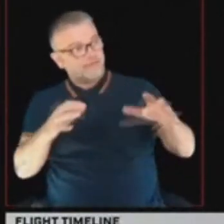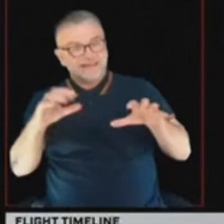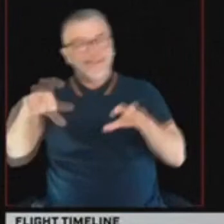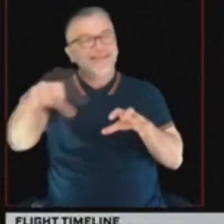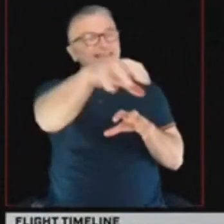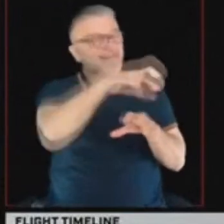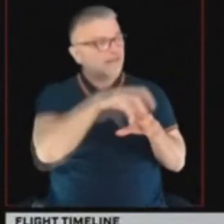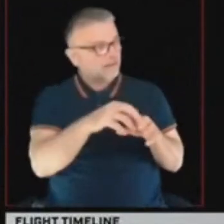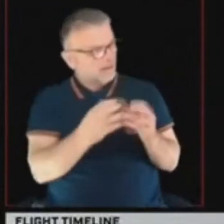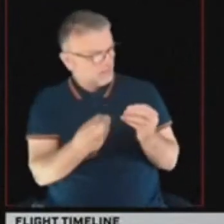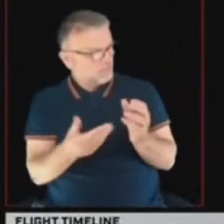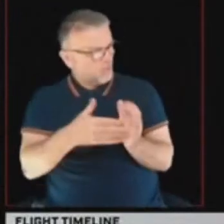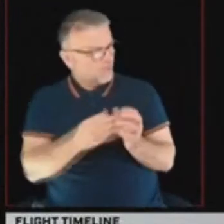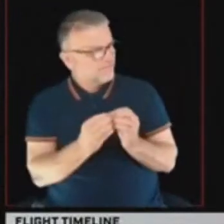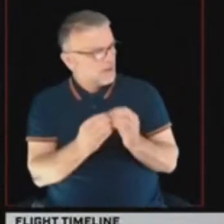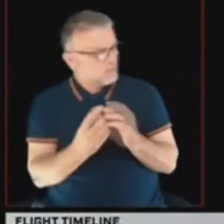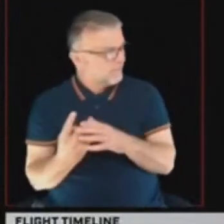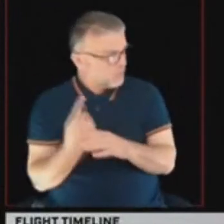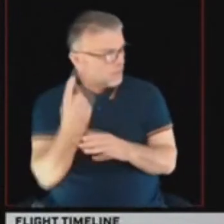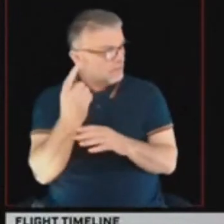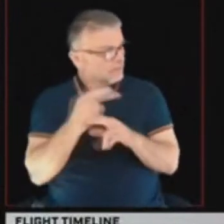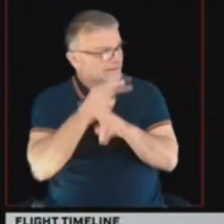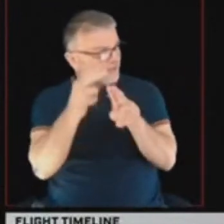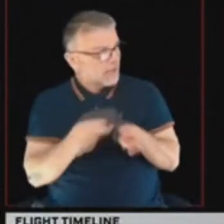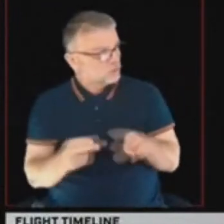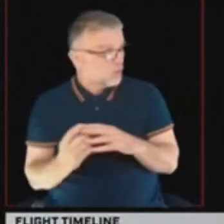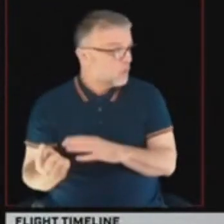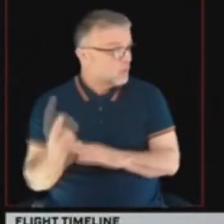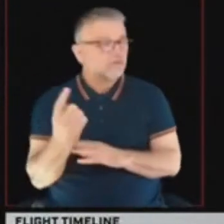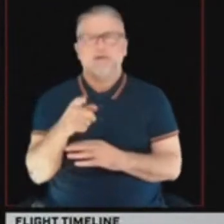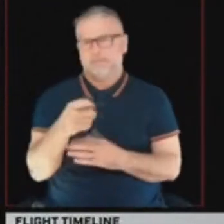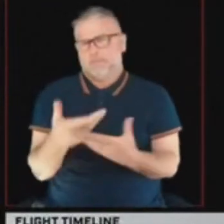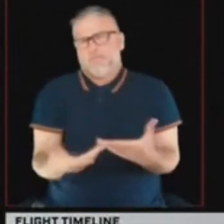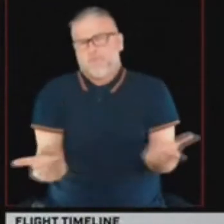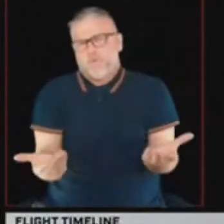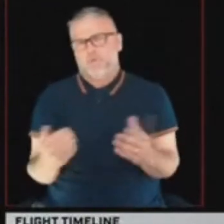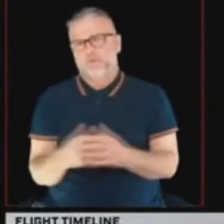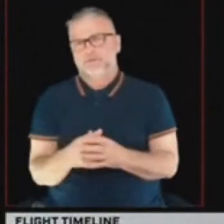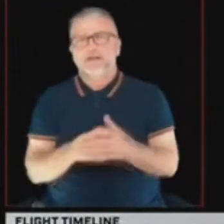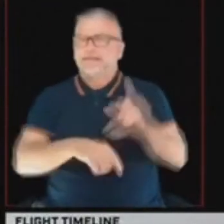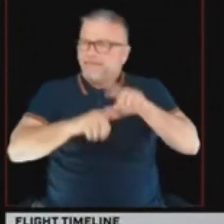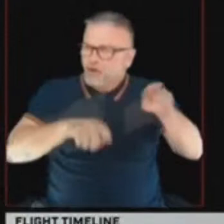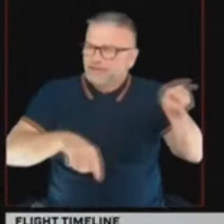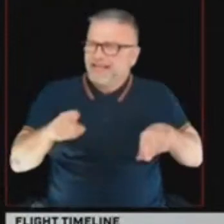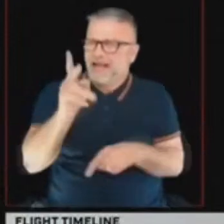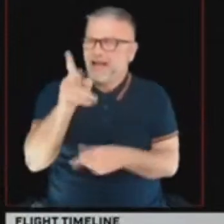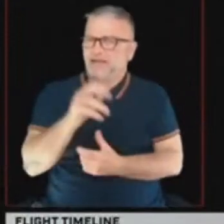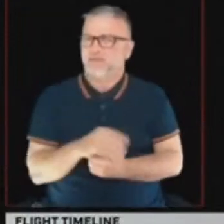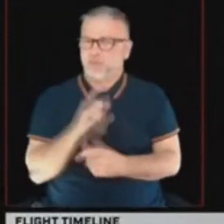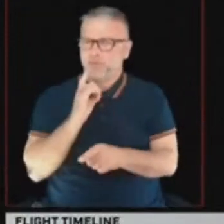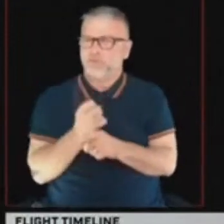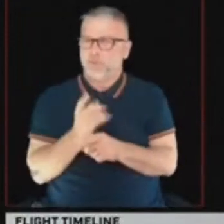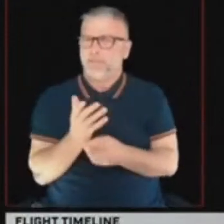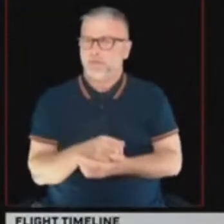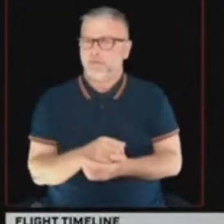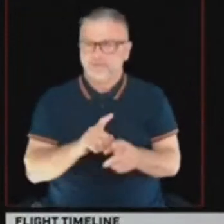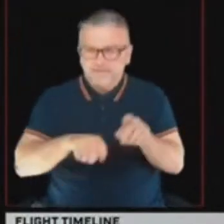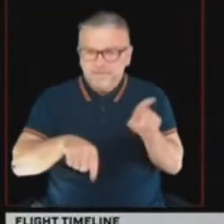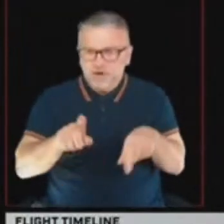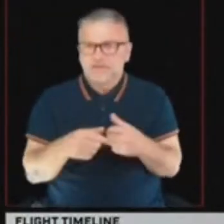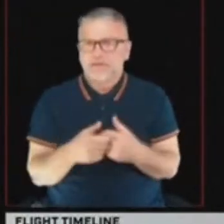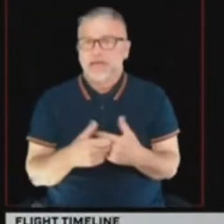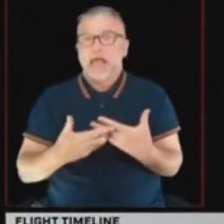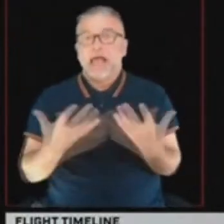launching internationally? Oh, no doubt. And that's just, again, the diversity that we're talking about. And anytime that we're